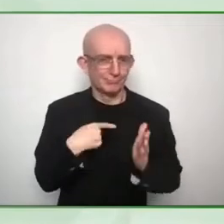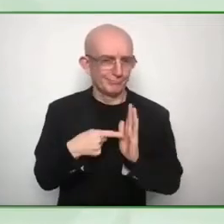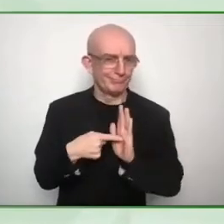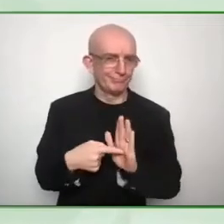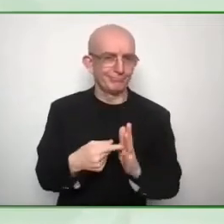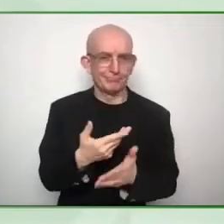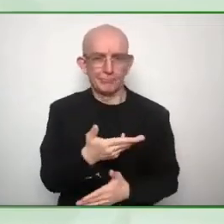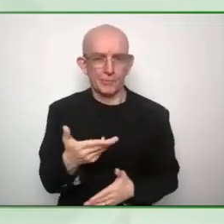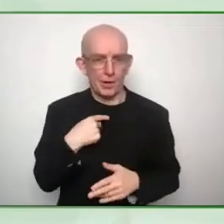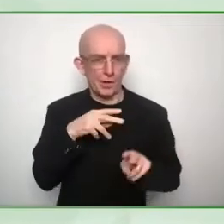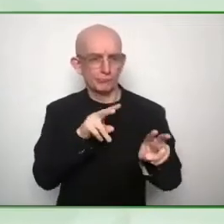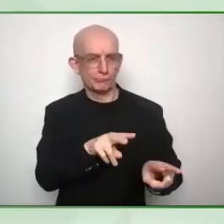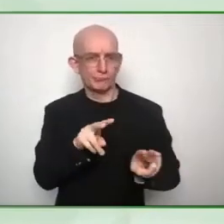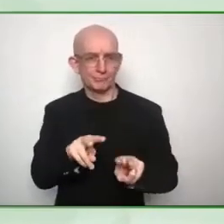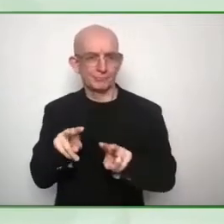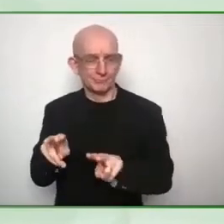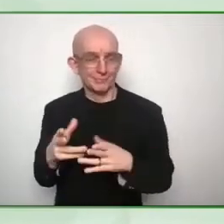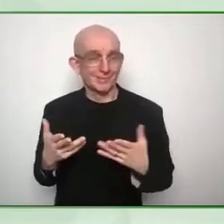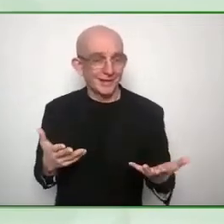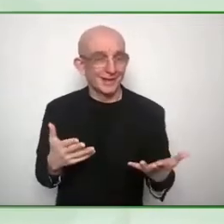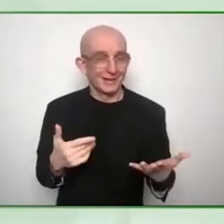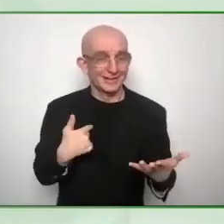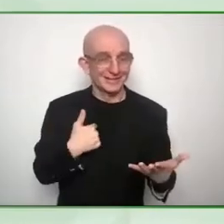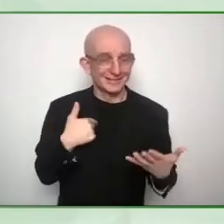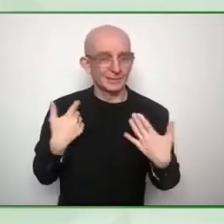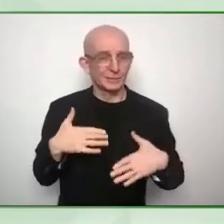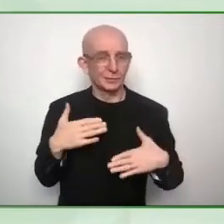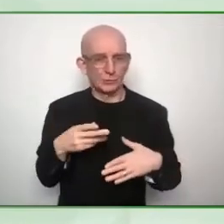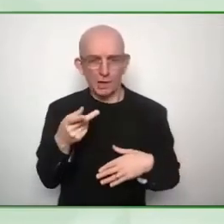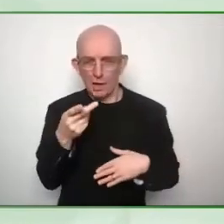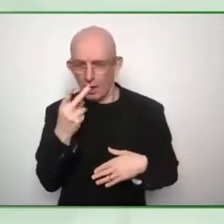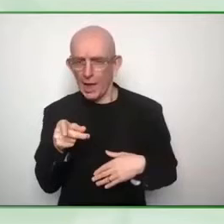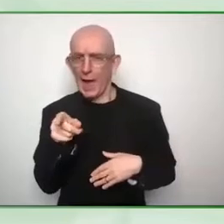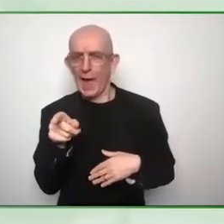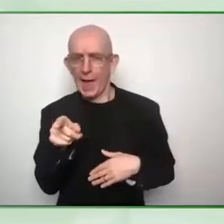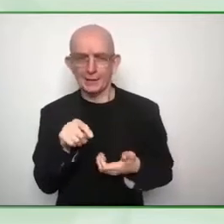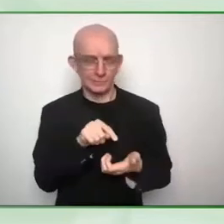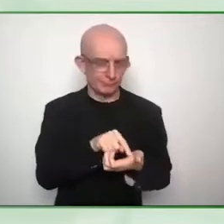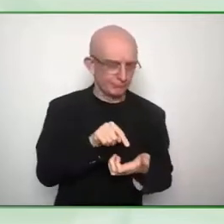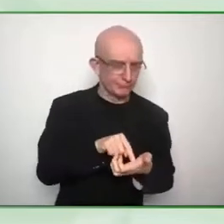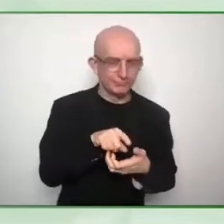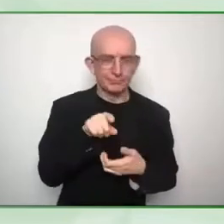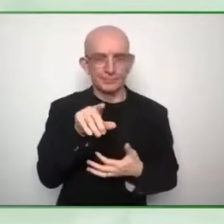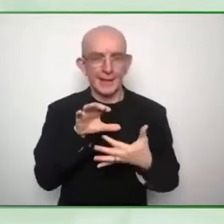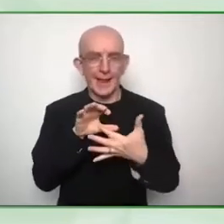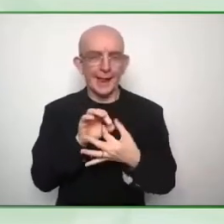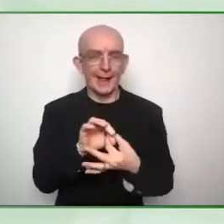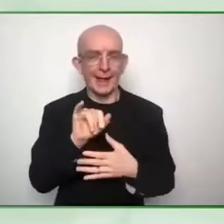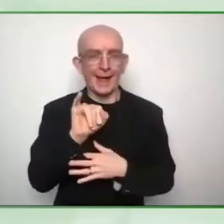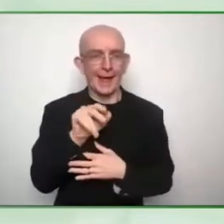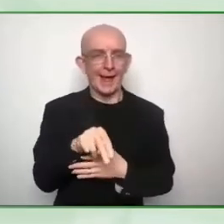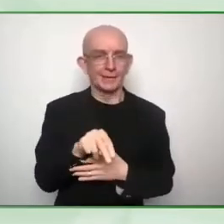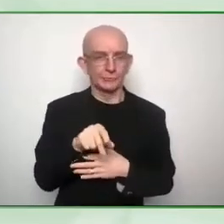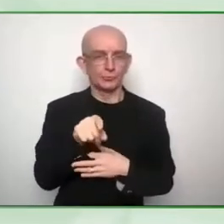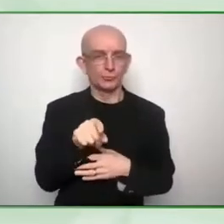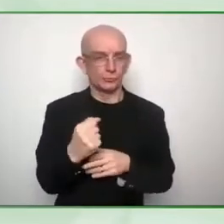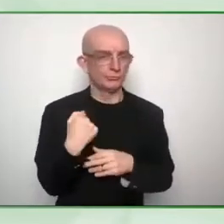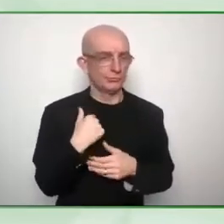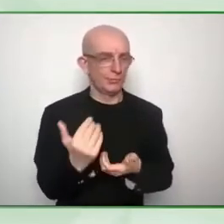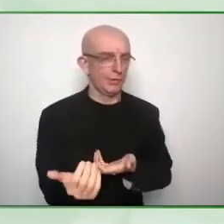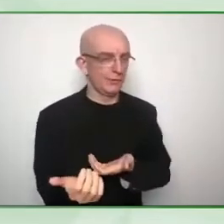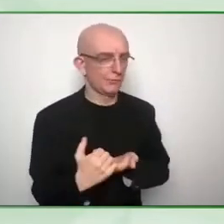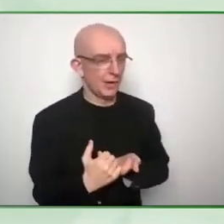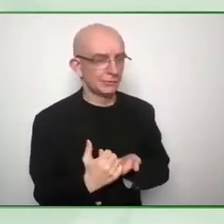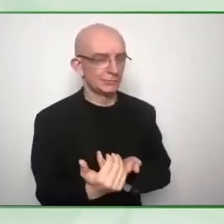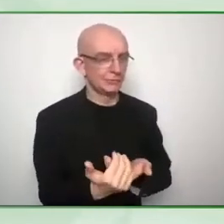Yeah, so as Kathy said, we have six strategic areas of focus, and Kathy is going to direct the